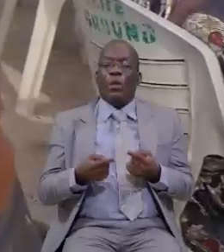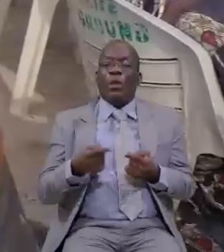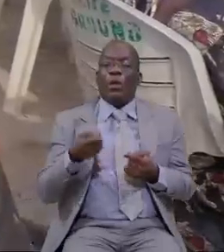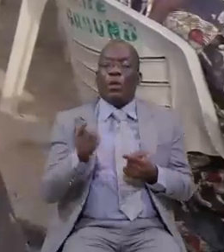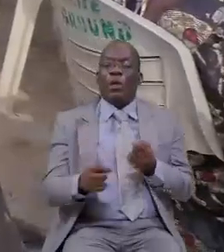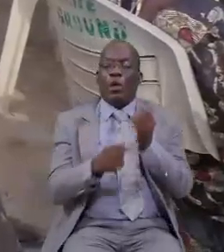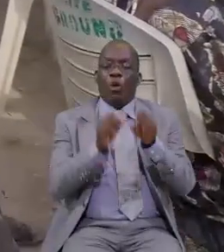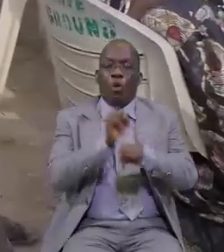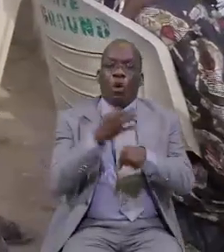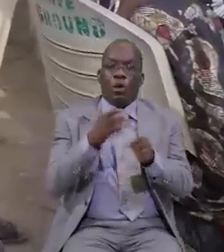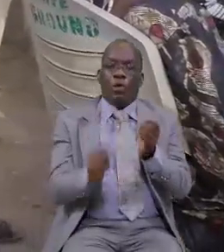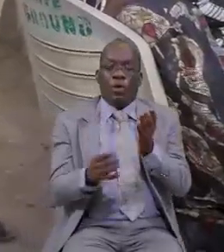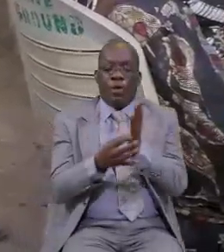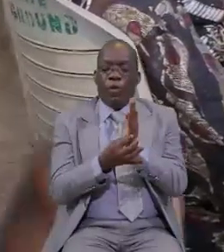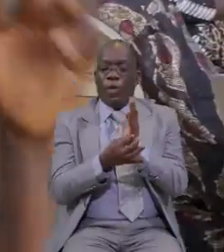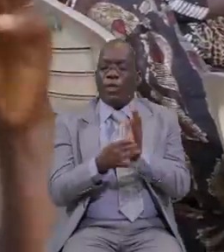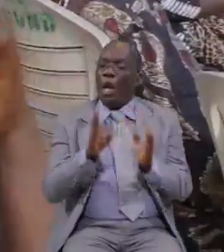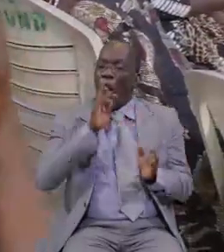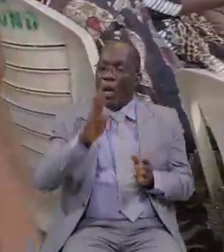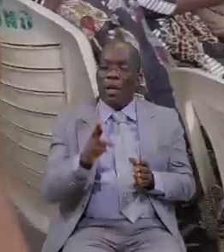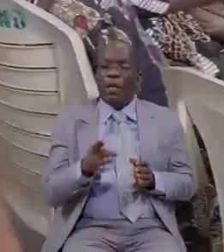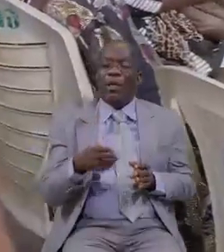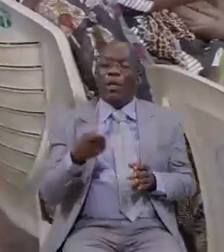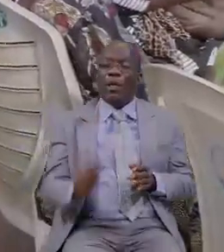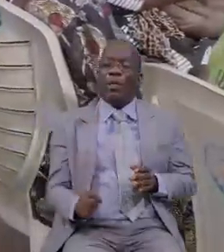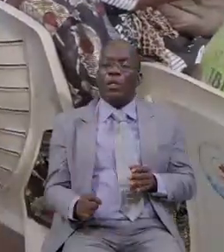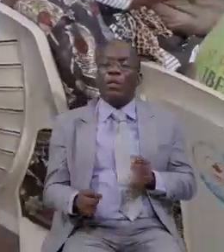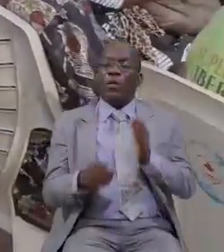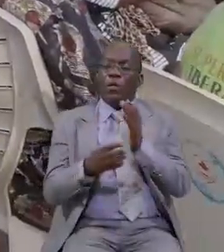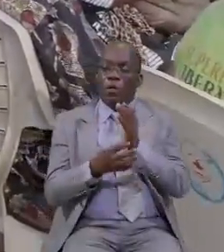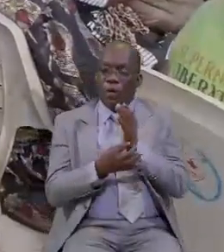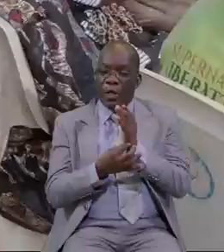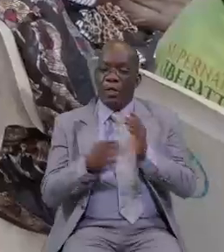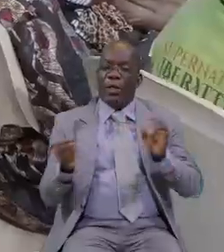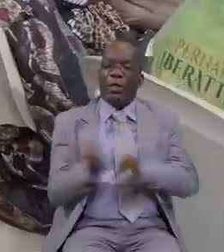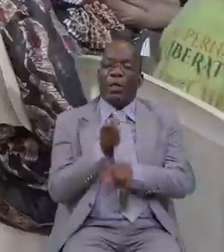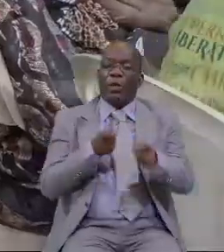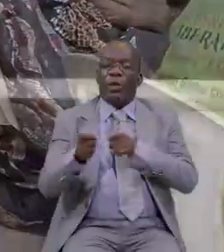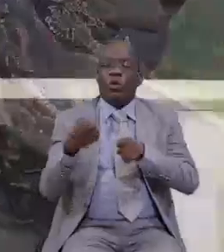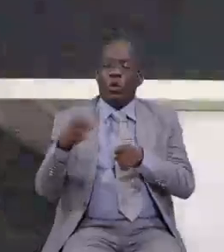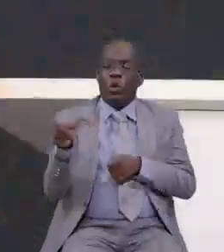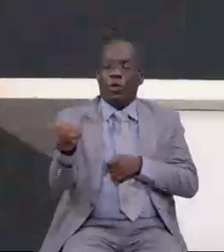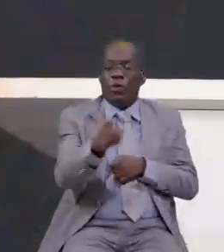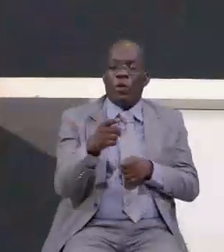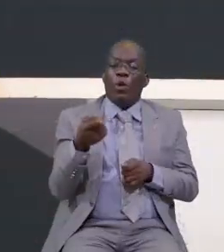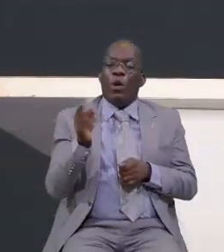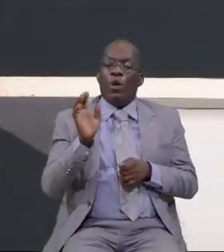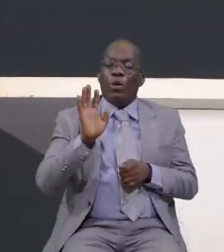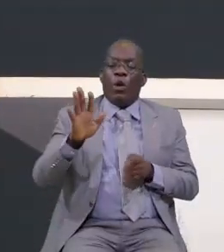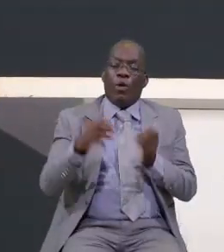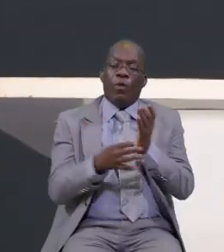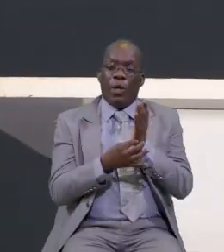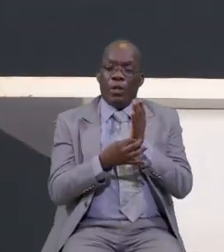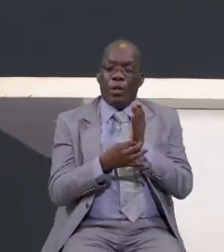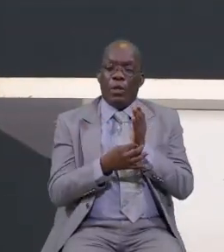That your flesh takes the better part of you. Your flesh and the works of the flesh,